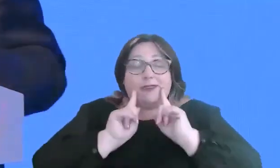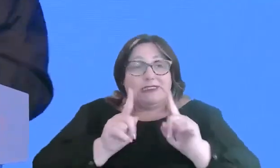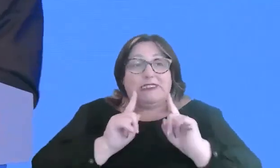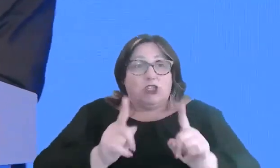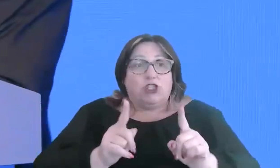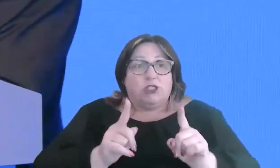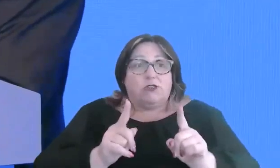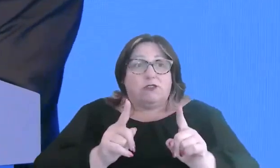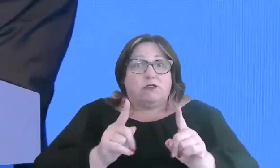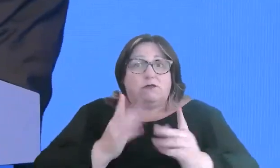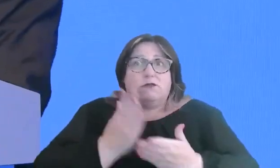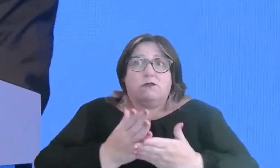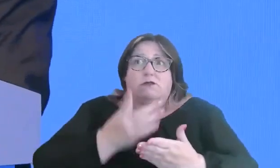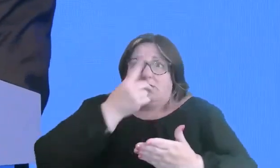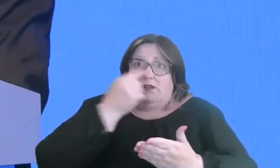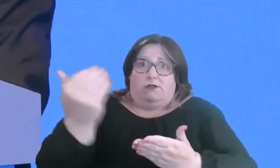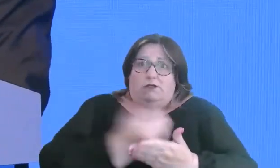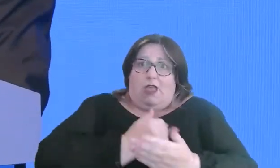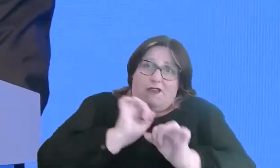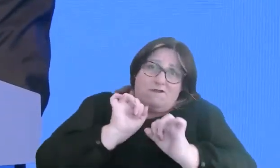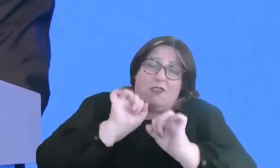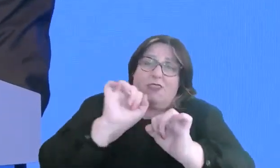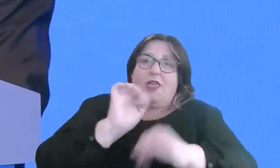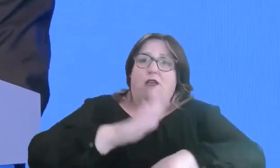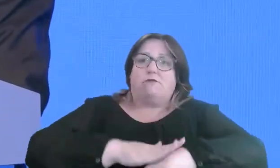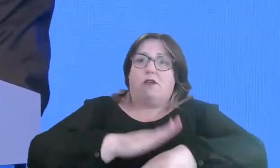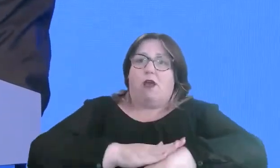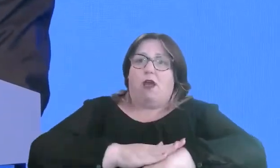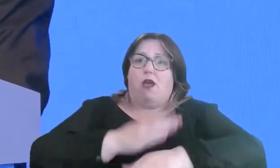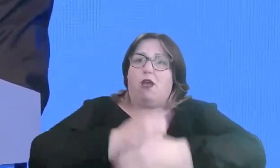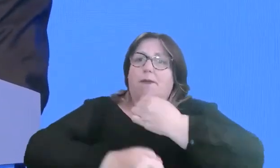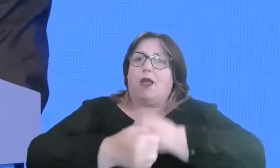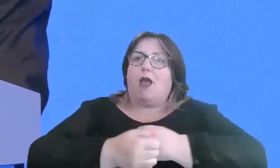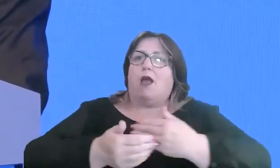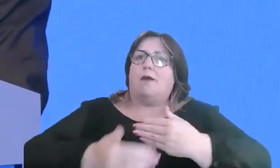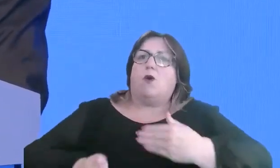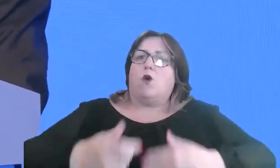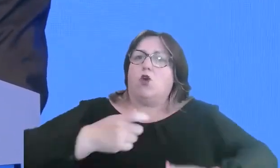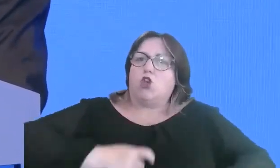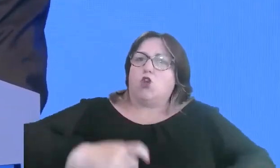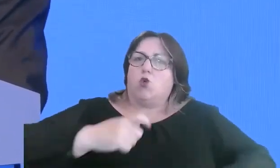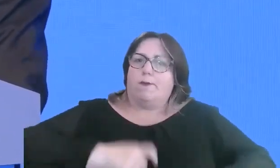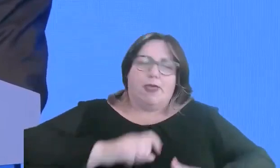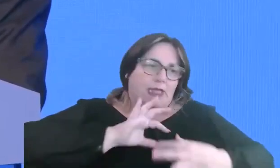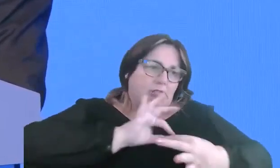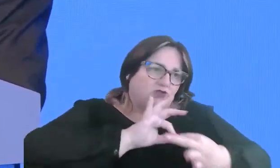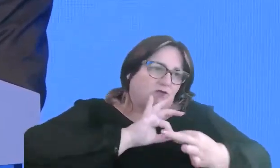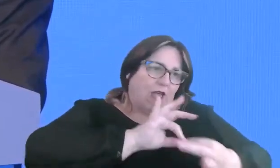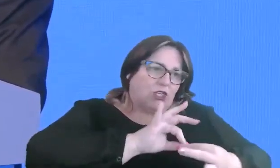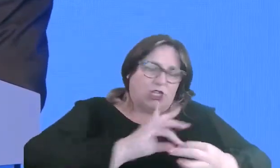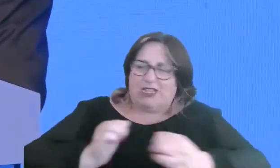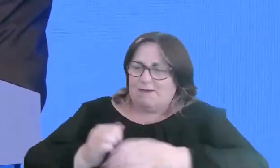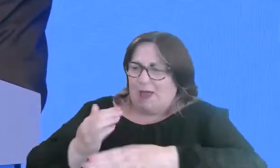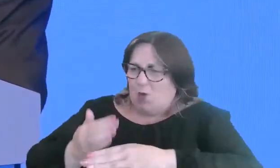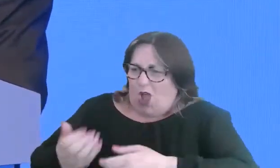endeavor, making them more human, giving that interaction so that every child gets the best possible chance in life. And what a